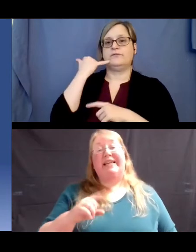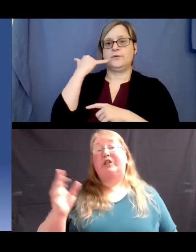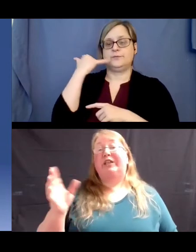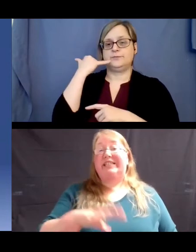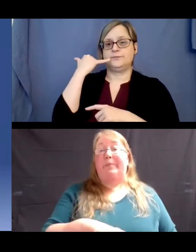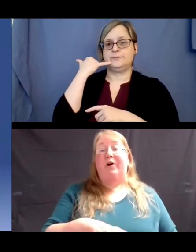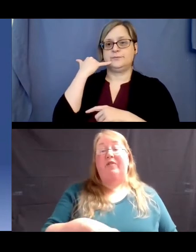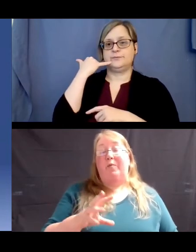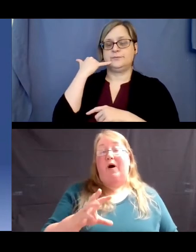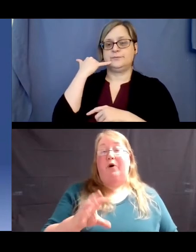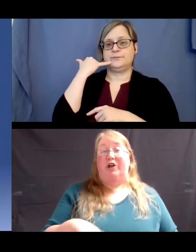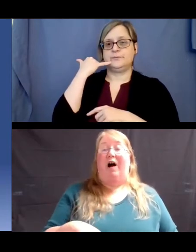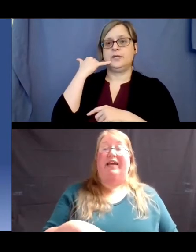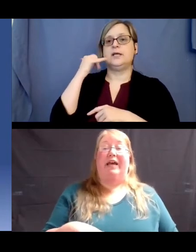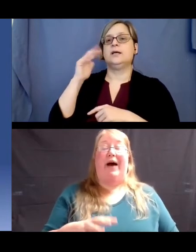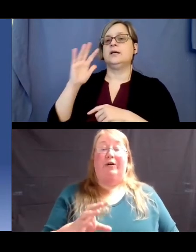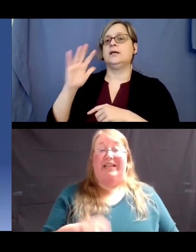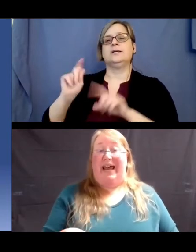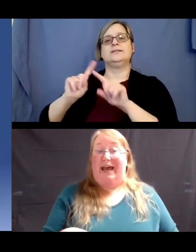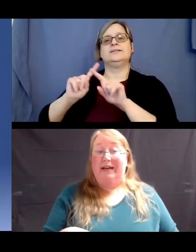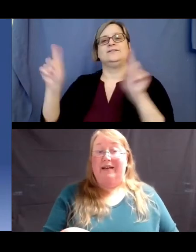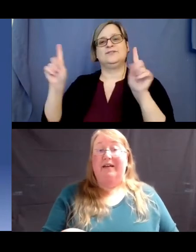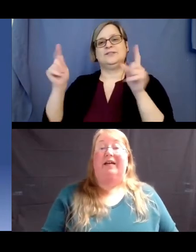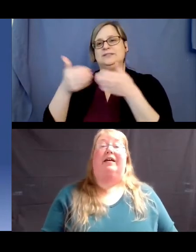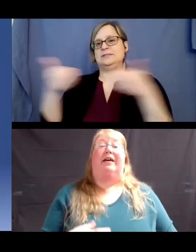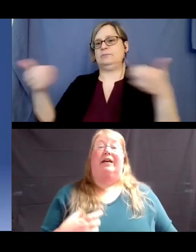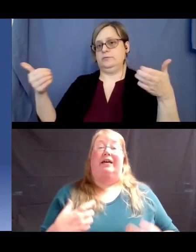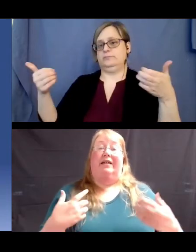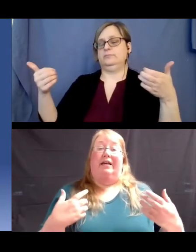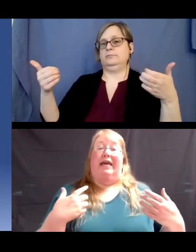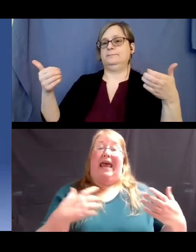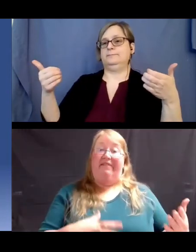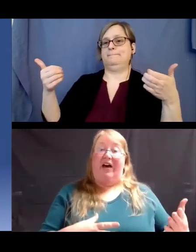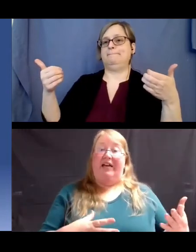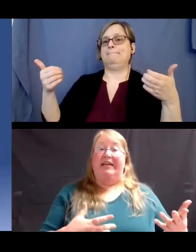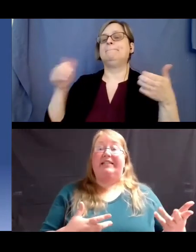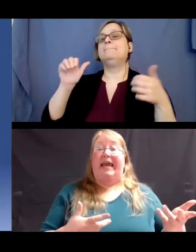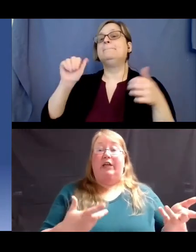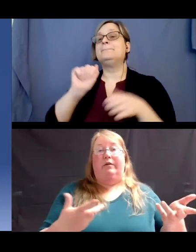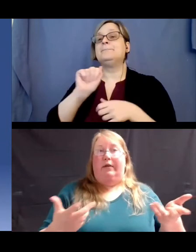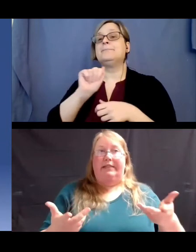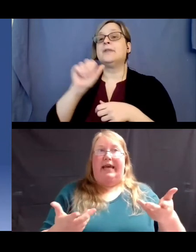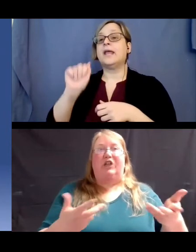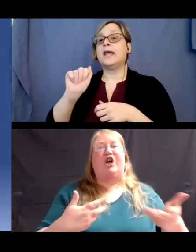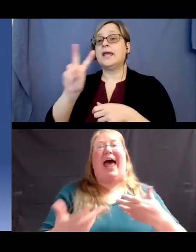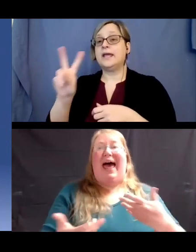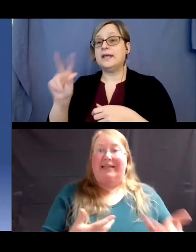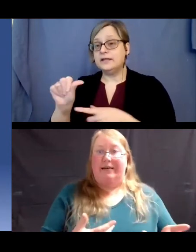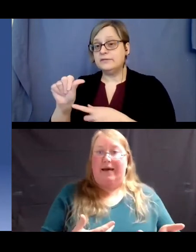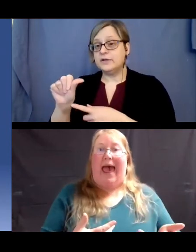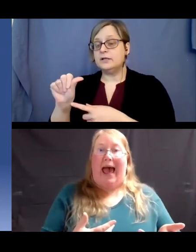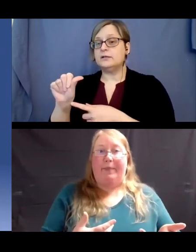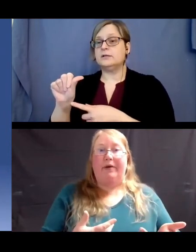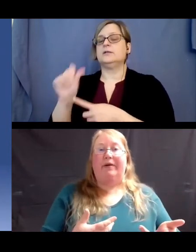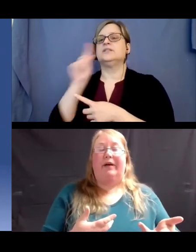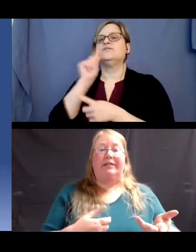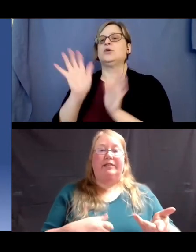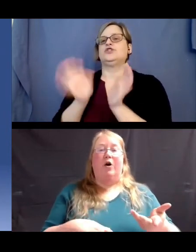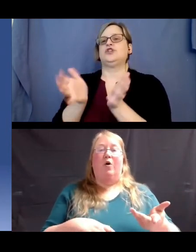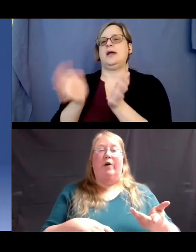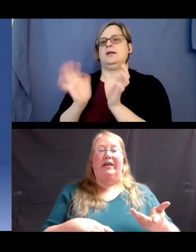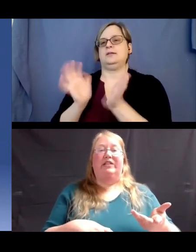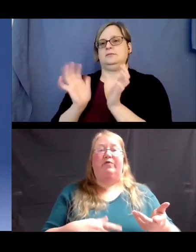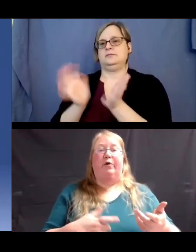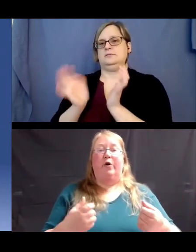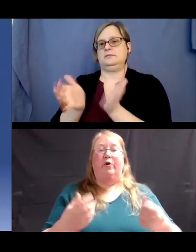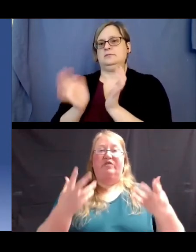That's actually separate from what we're talking about today. Ava is a chat app, and